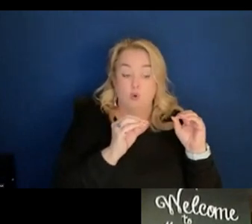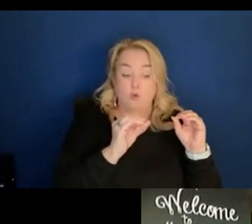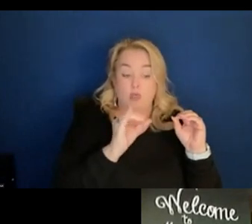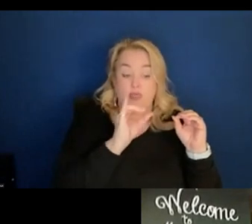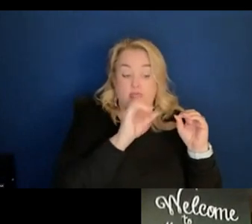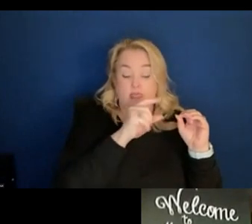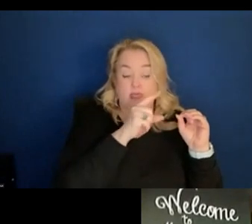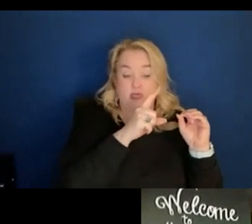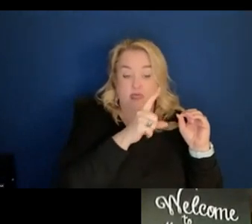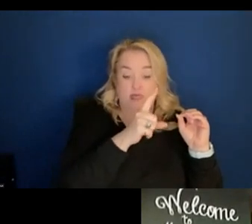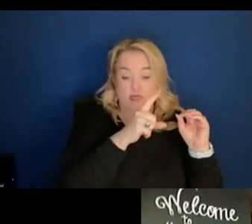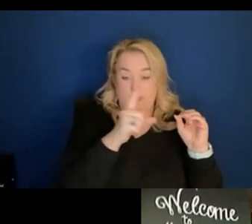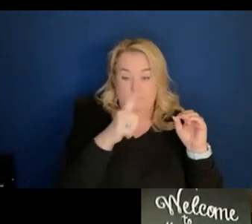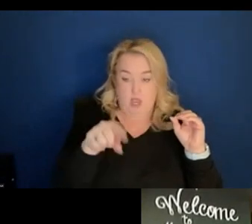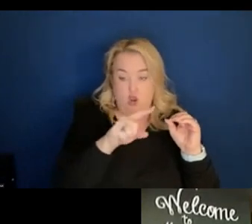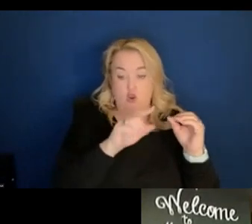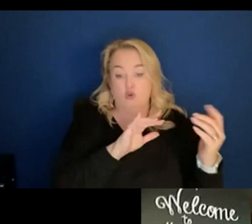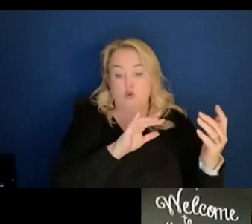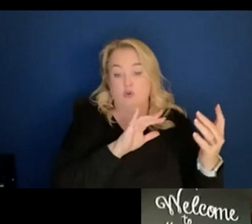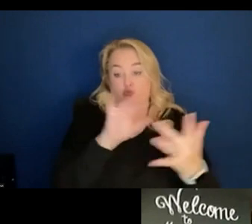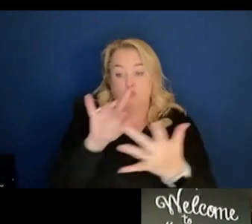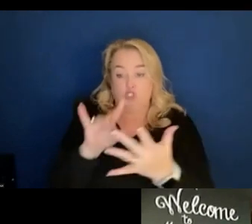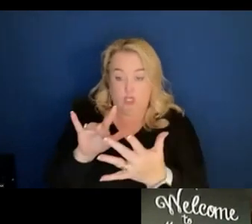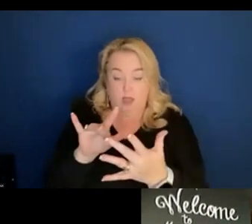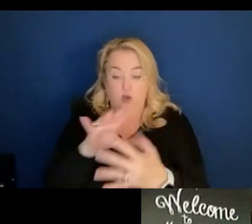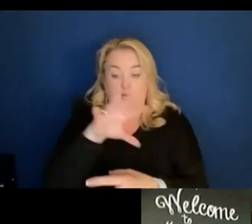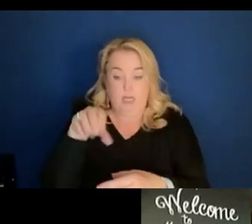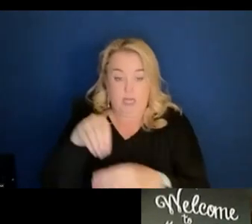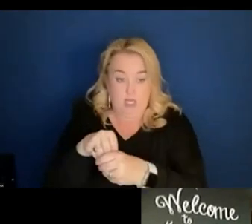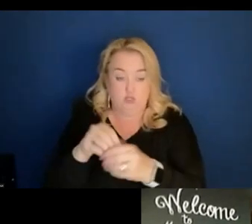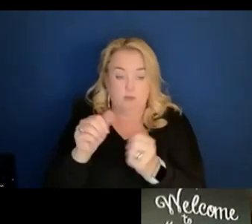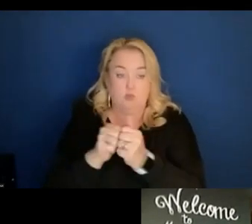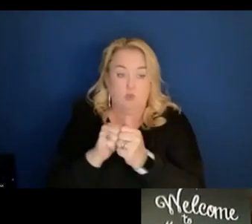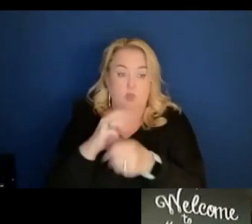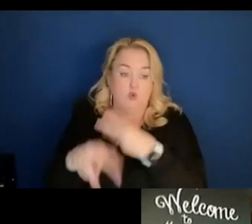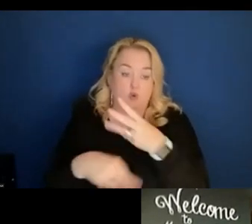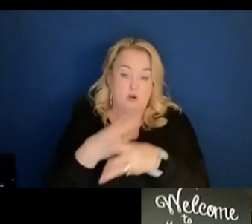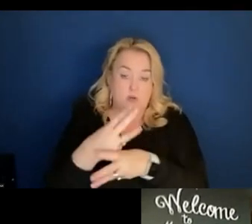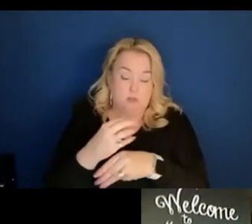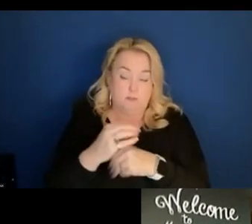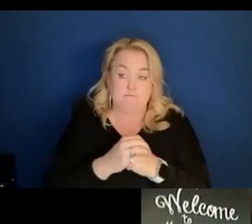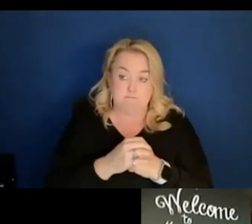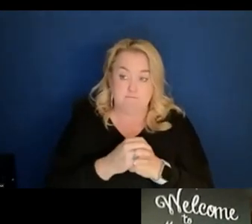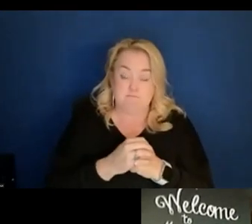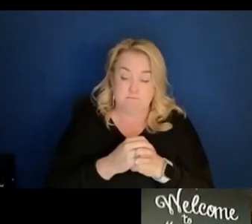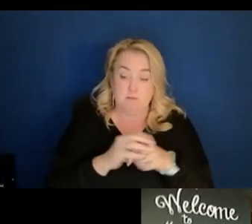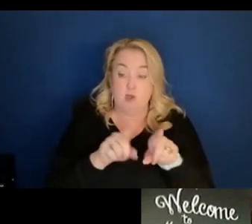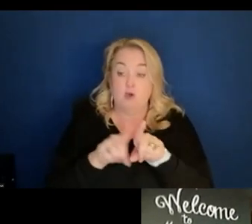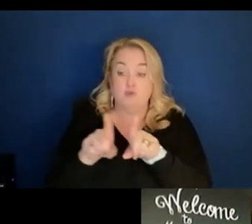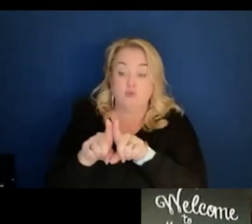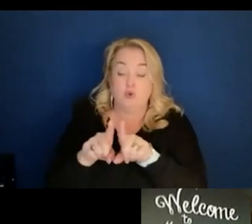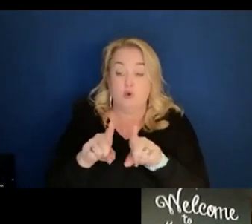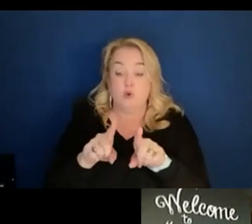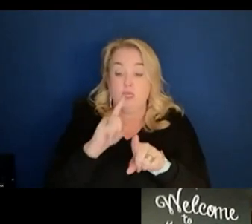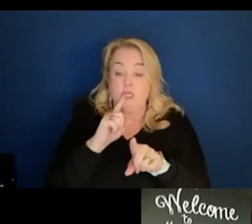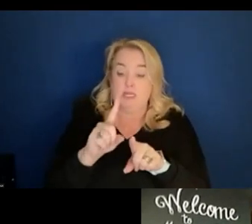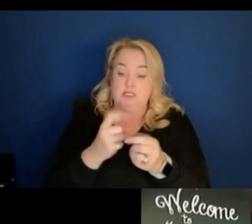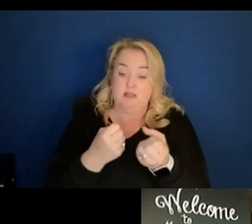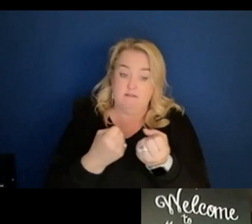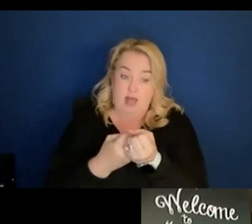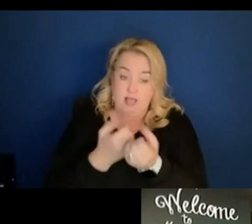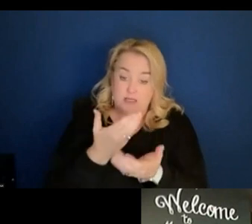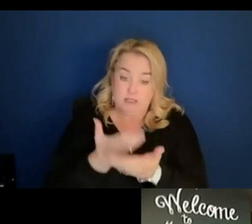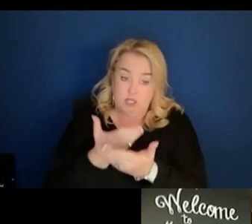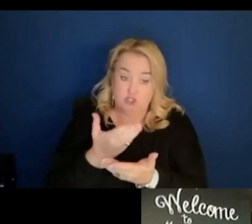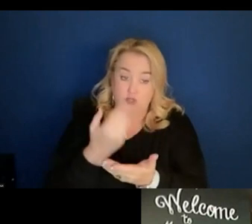reaching out and getting back into engagement with the wider world. It's also, of course, a validation of the